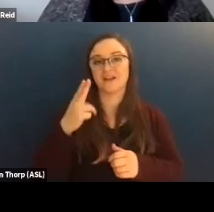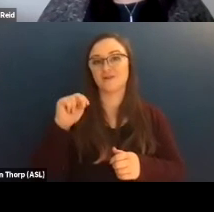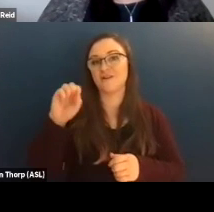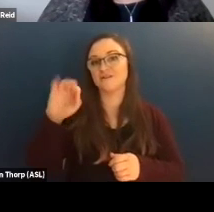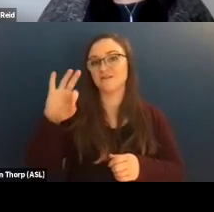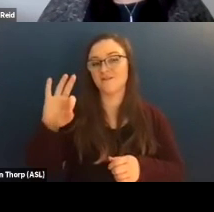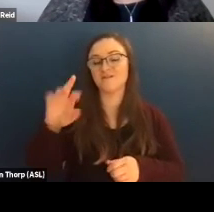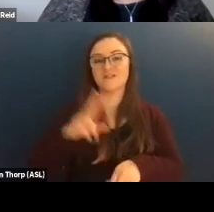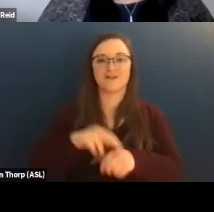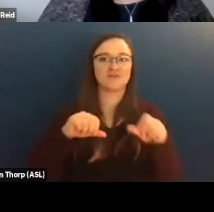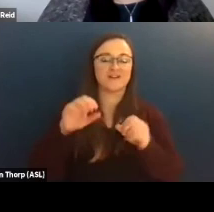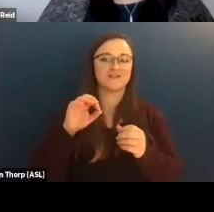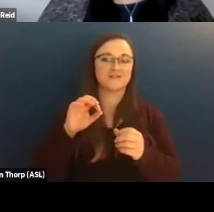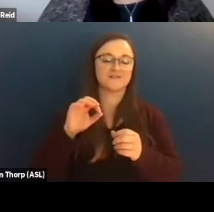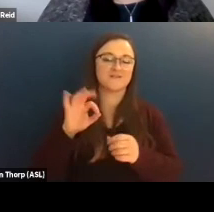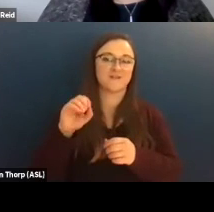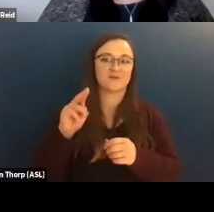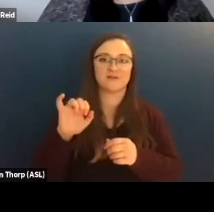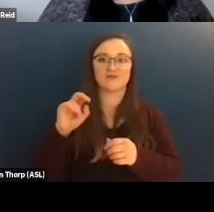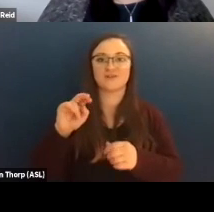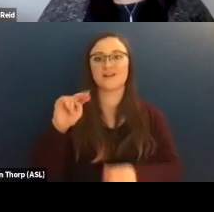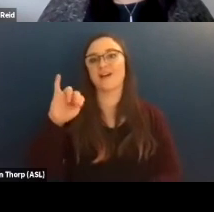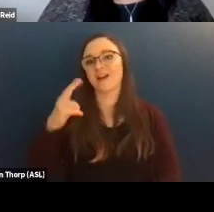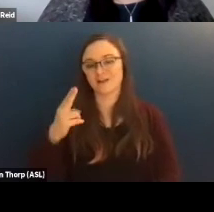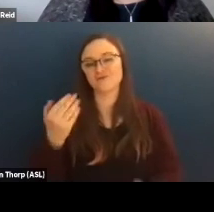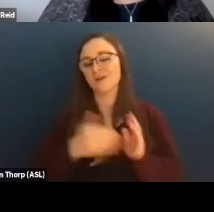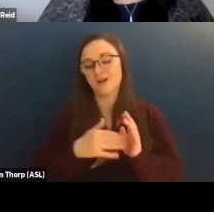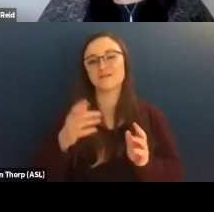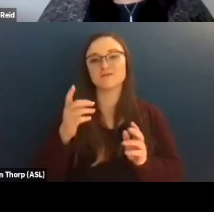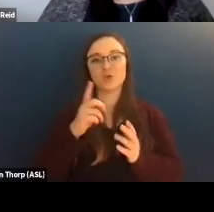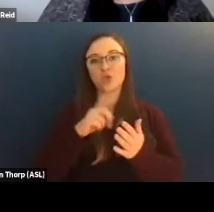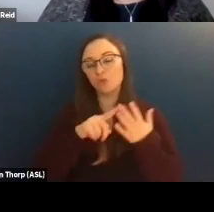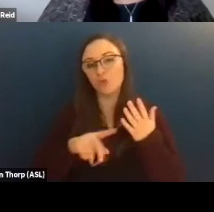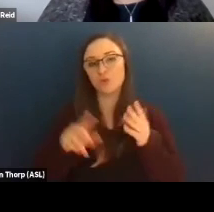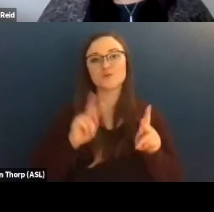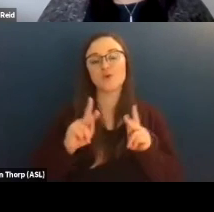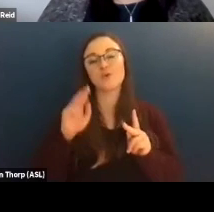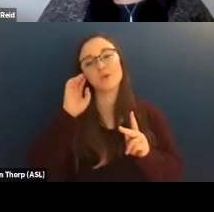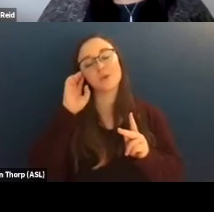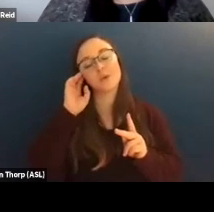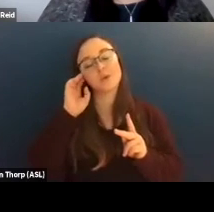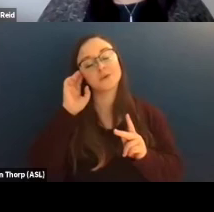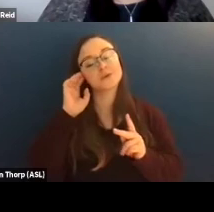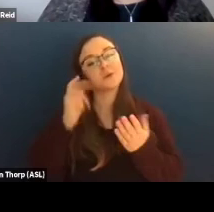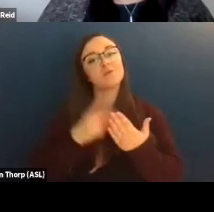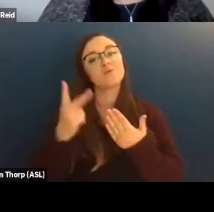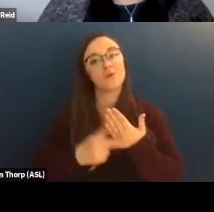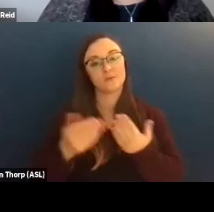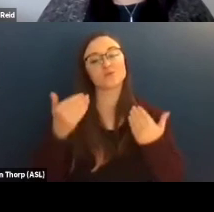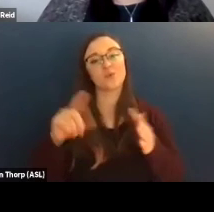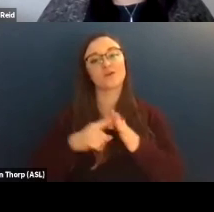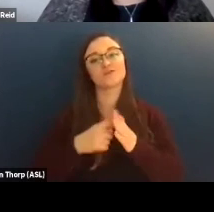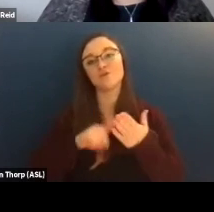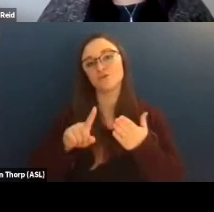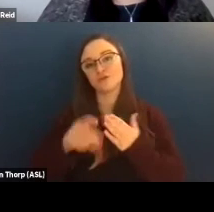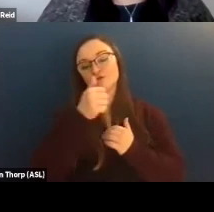Foundation, and NIH's National Institutes of Health. As we start looking at those programs, start doing the research yourself so that